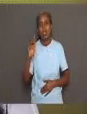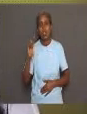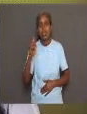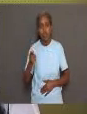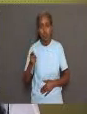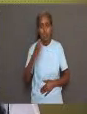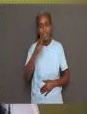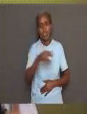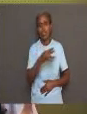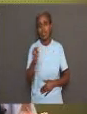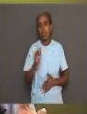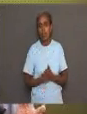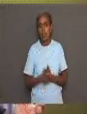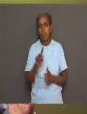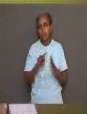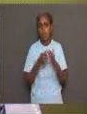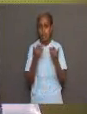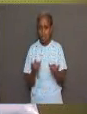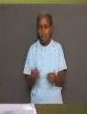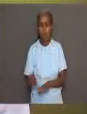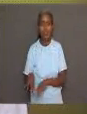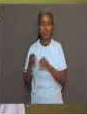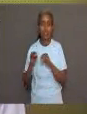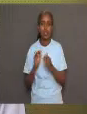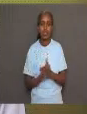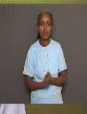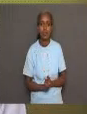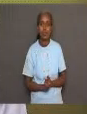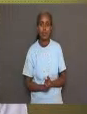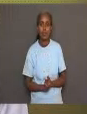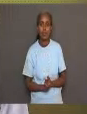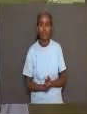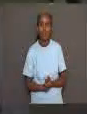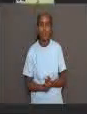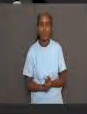table. You may begin now, students.